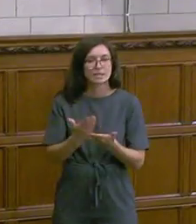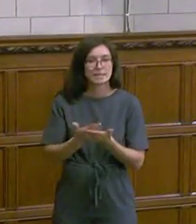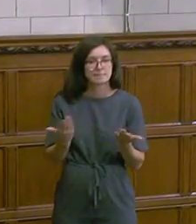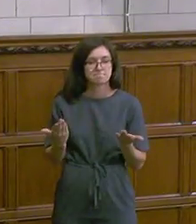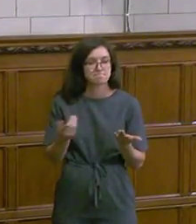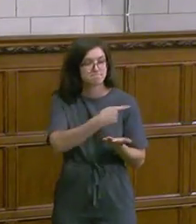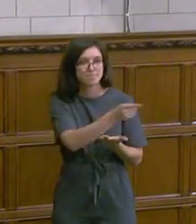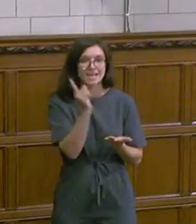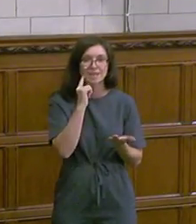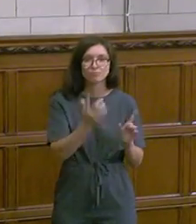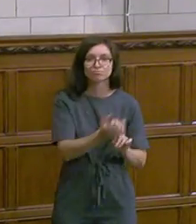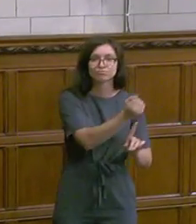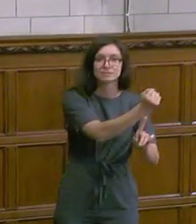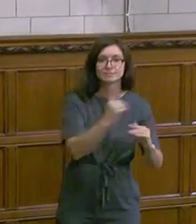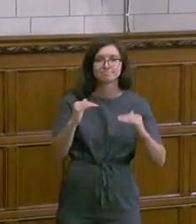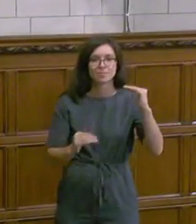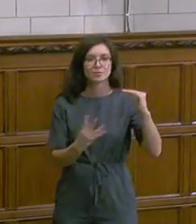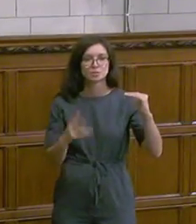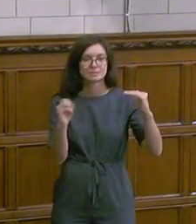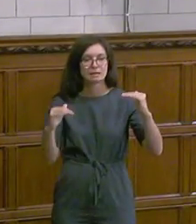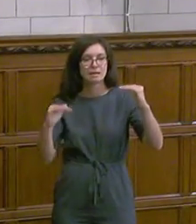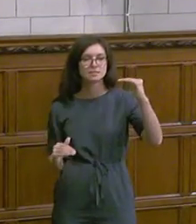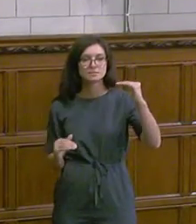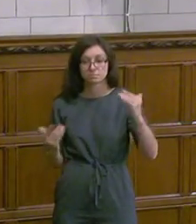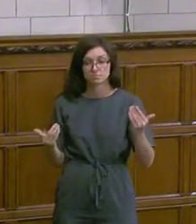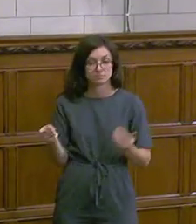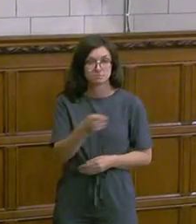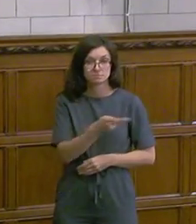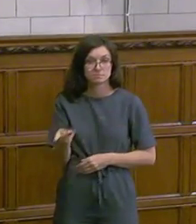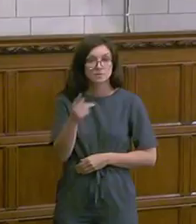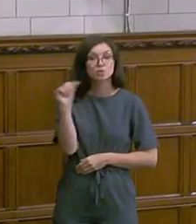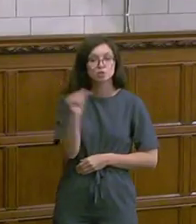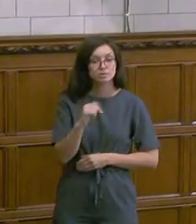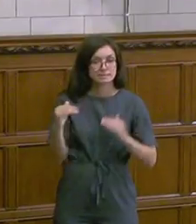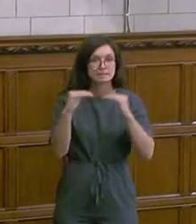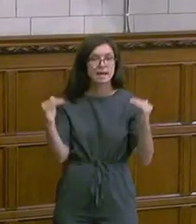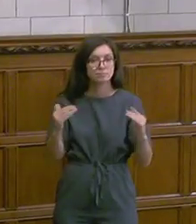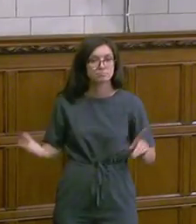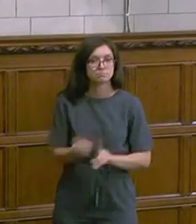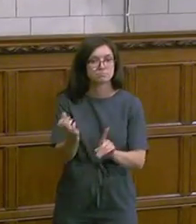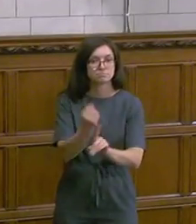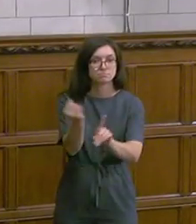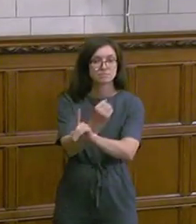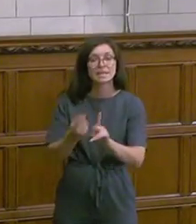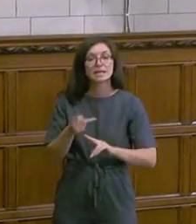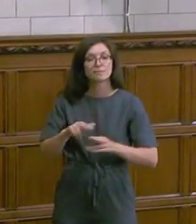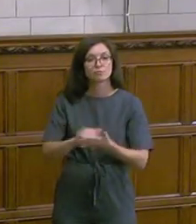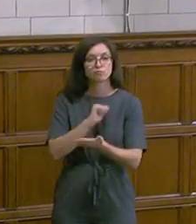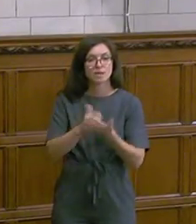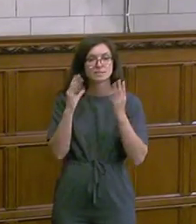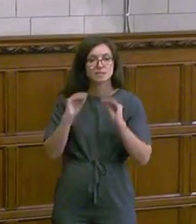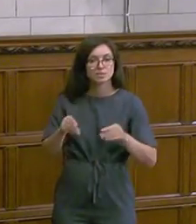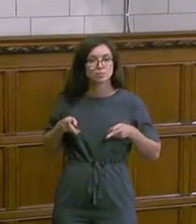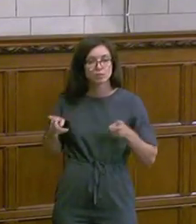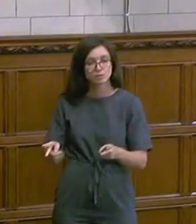child should do any worse than a hearing child, given the appropriate teaching opportunity. And that's the historic perspective. The worry for